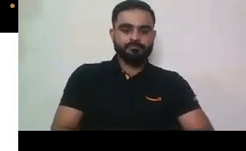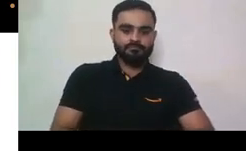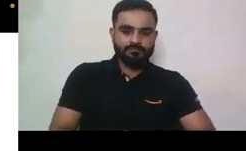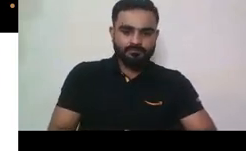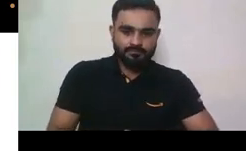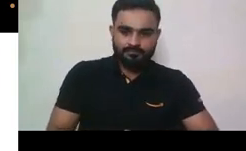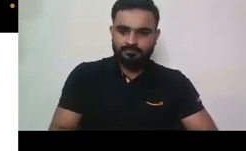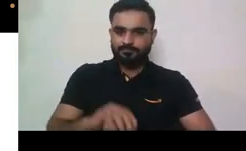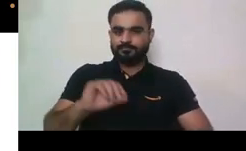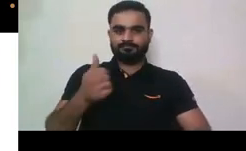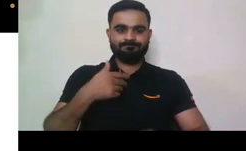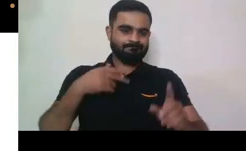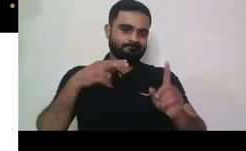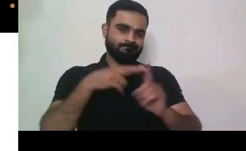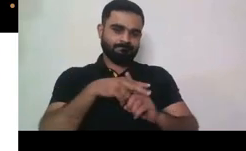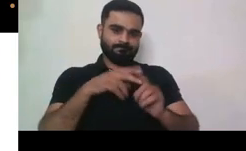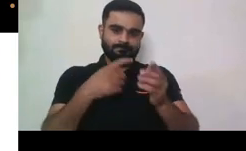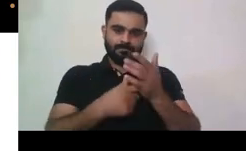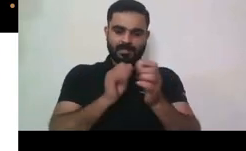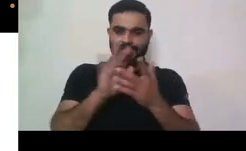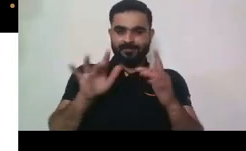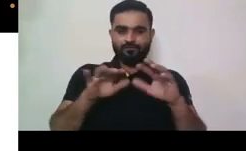Other one has interrupted Rahul in between itself when he was sharing.